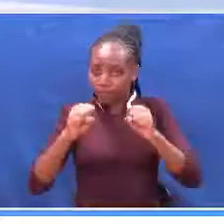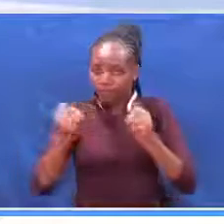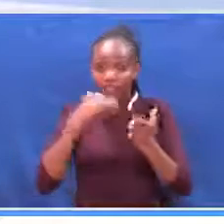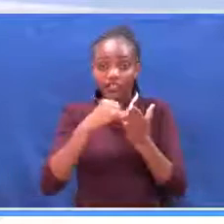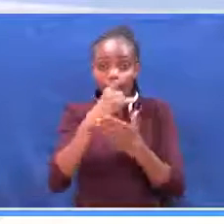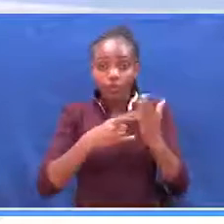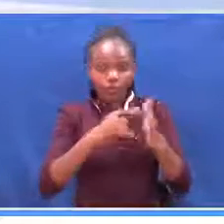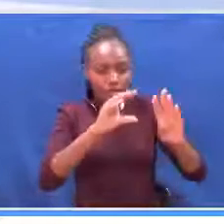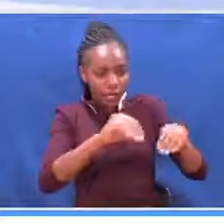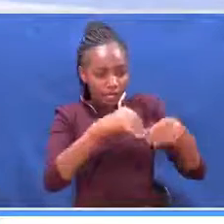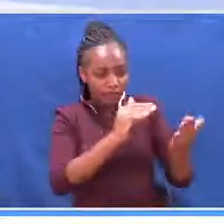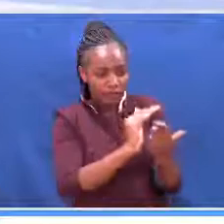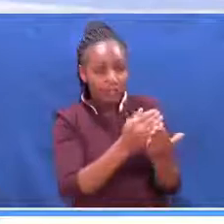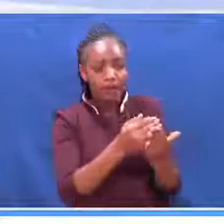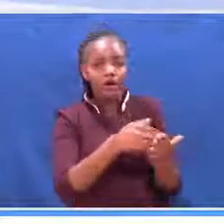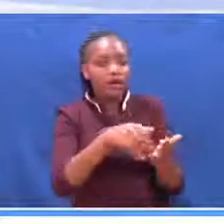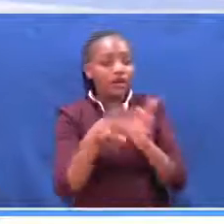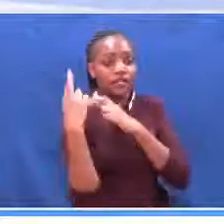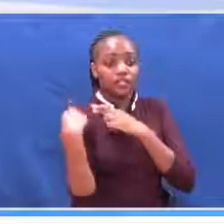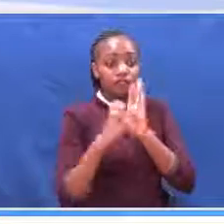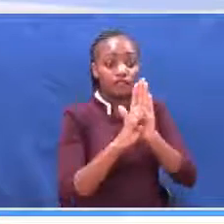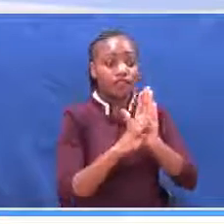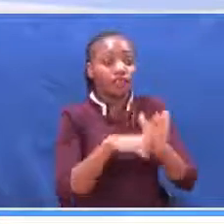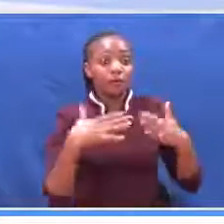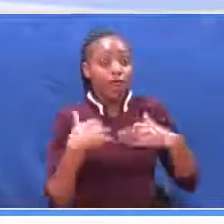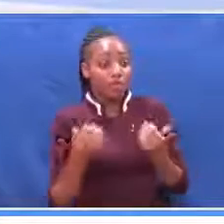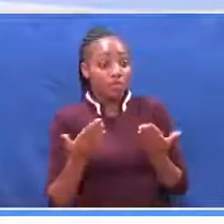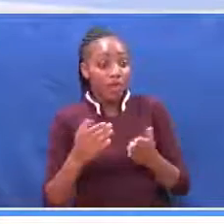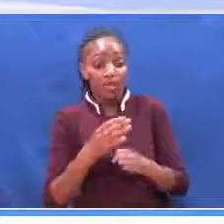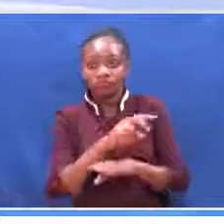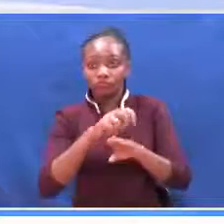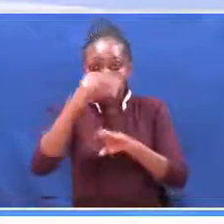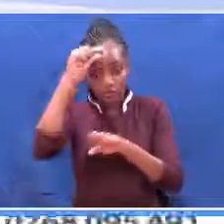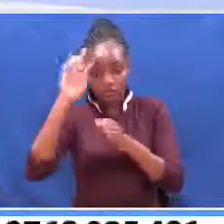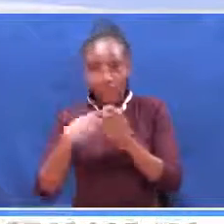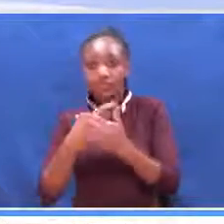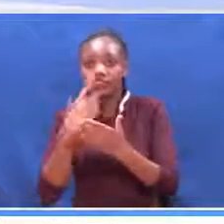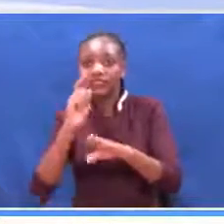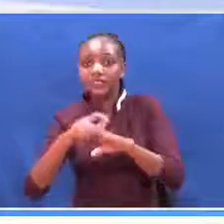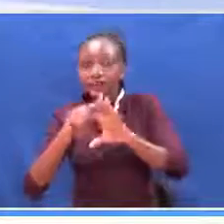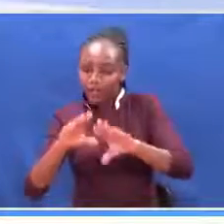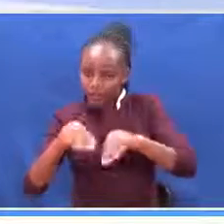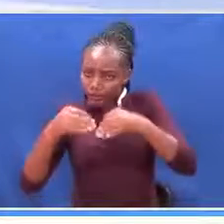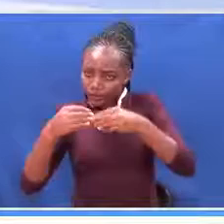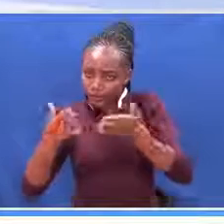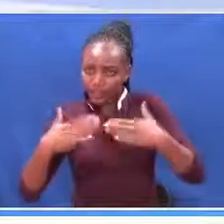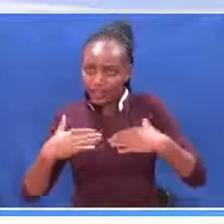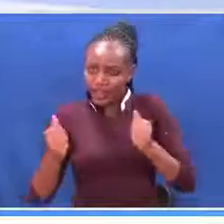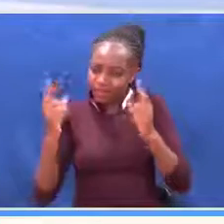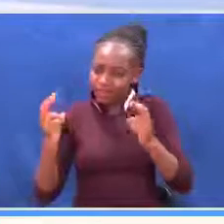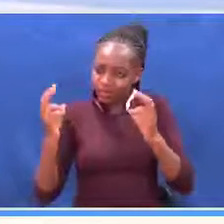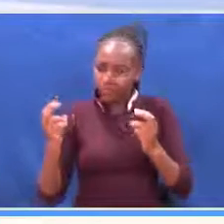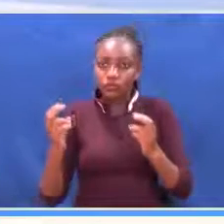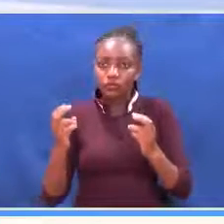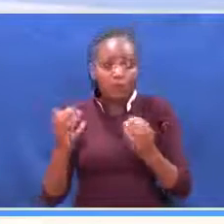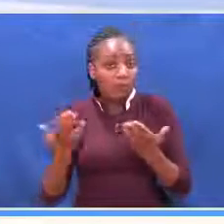the handing over of key functions such as health services. Sonko said this while presenting the controversial health issues